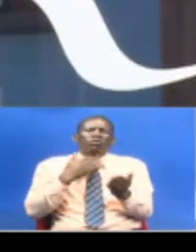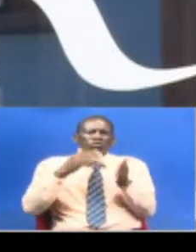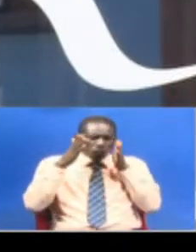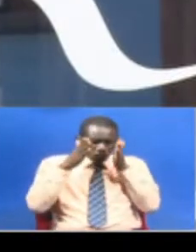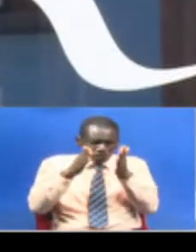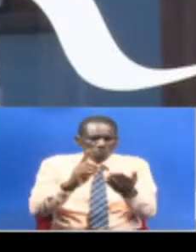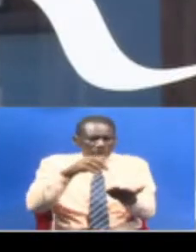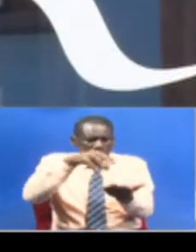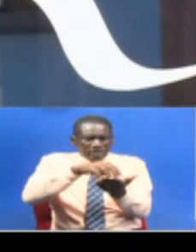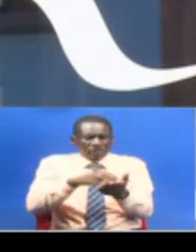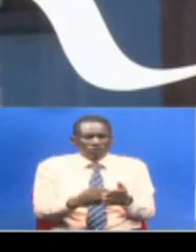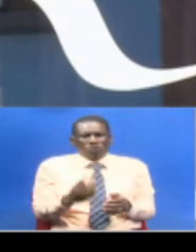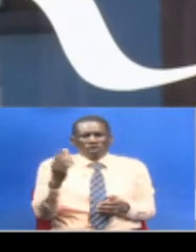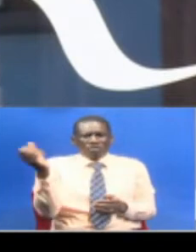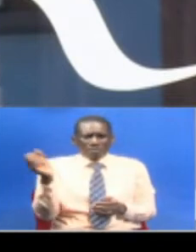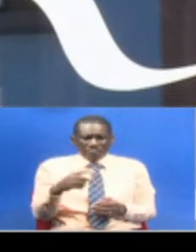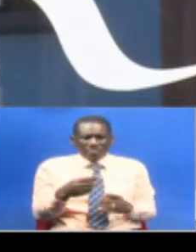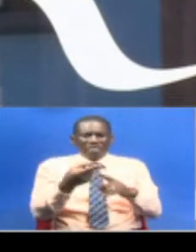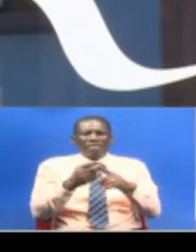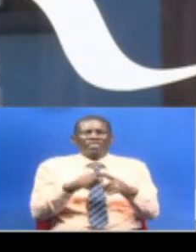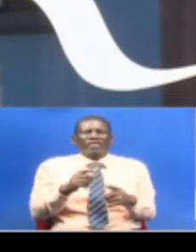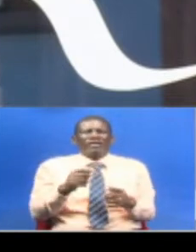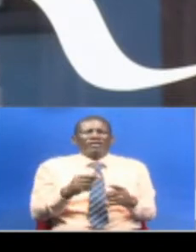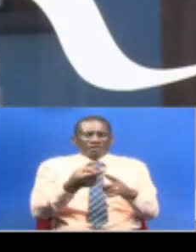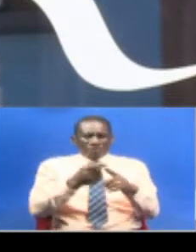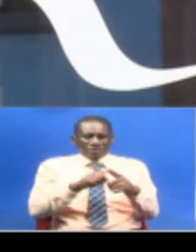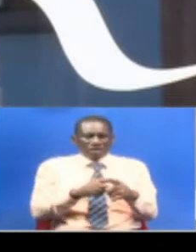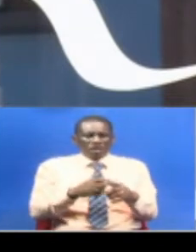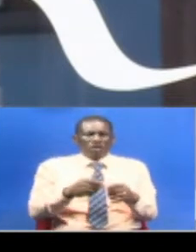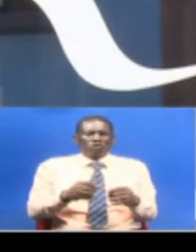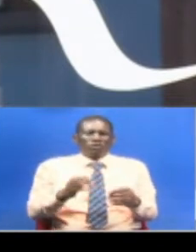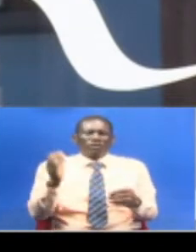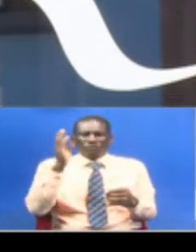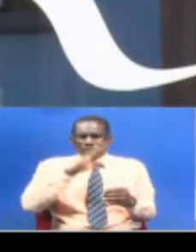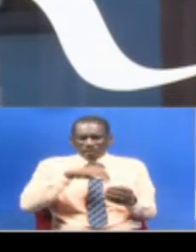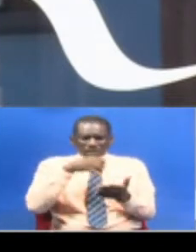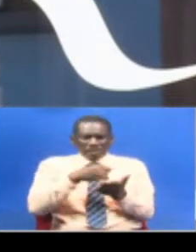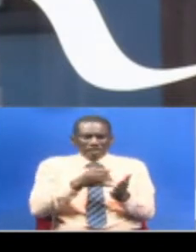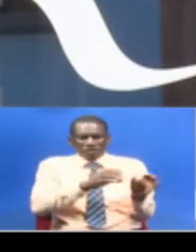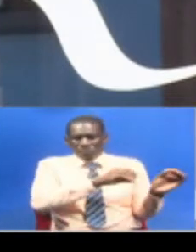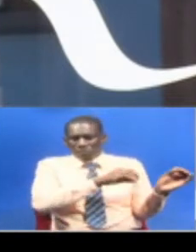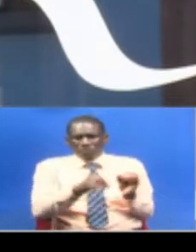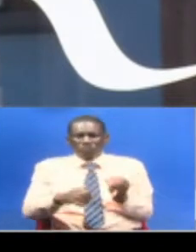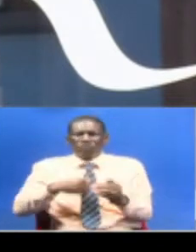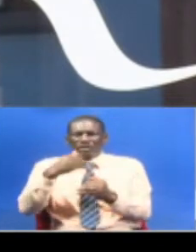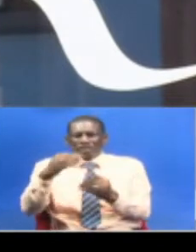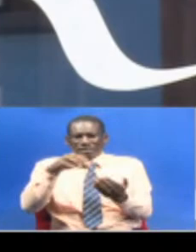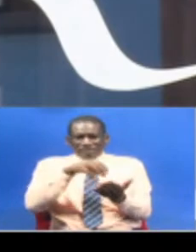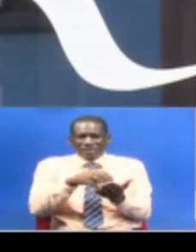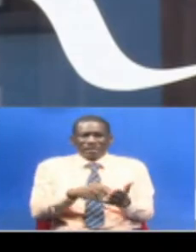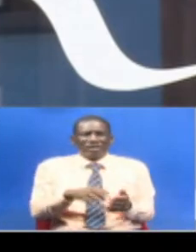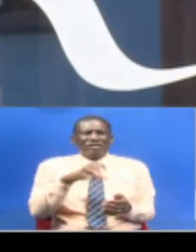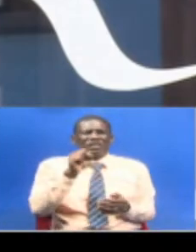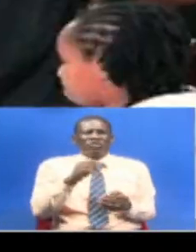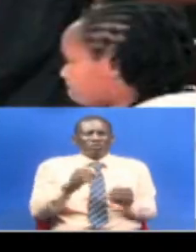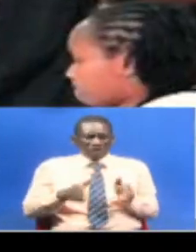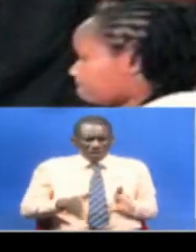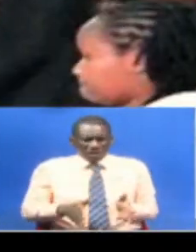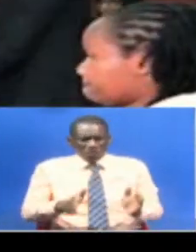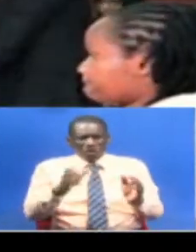for 1 month, and then we conclude it, and then we go to the next case. So in terms